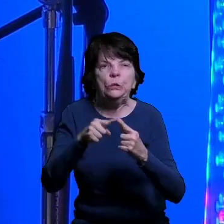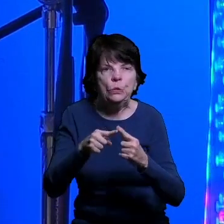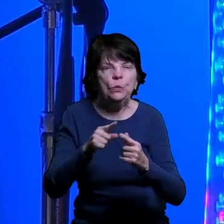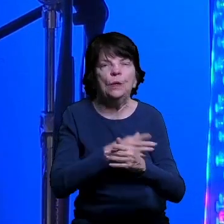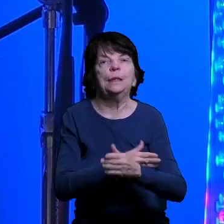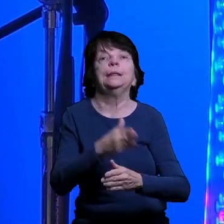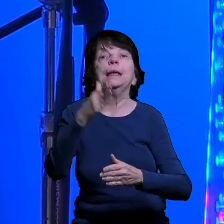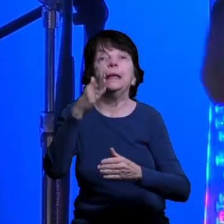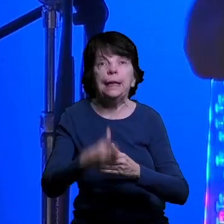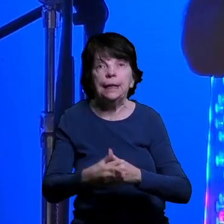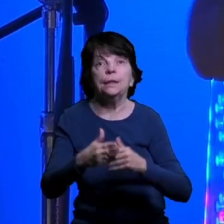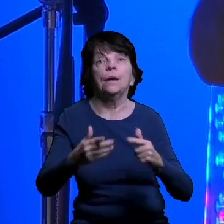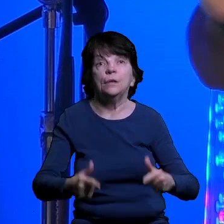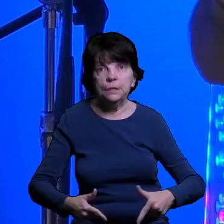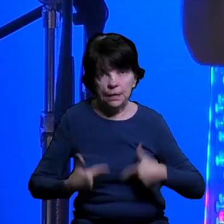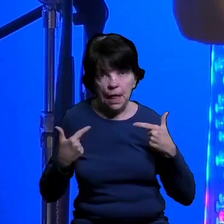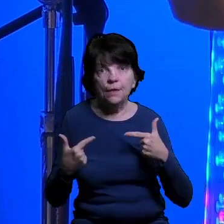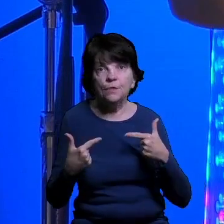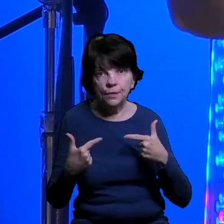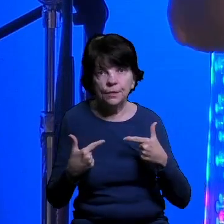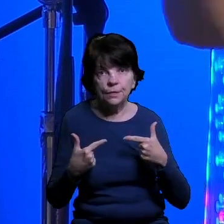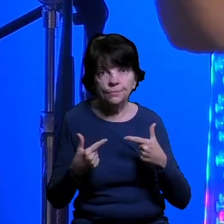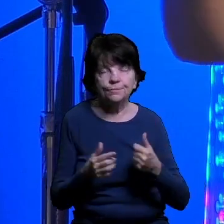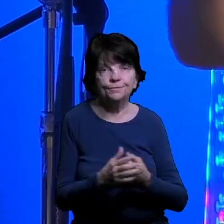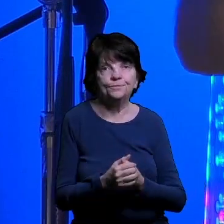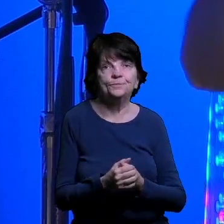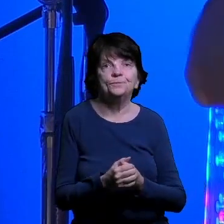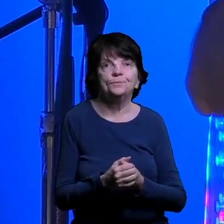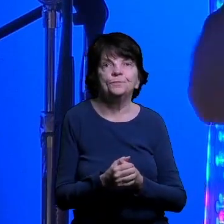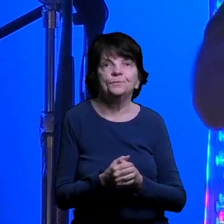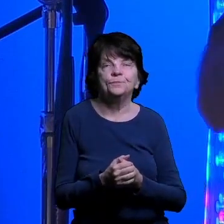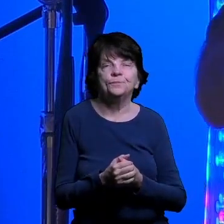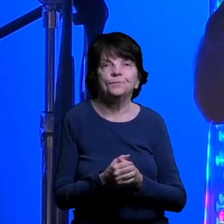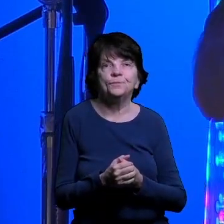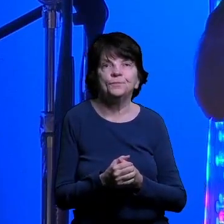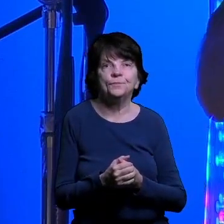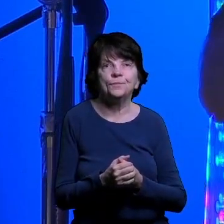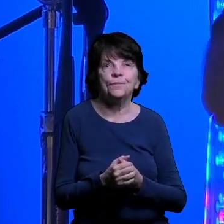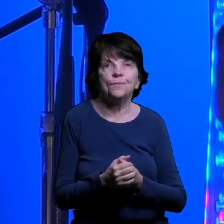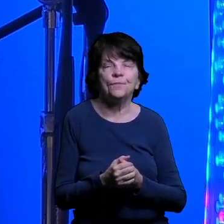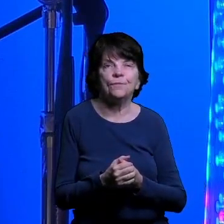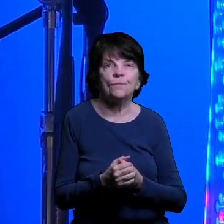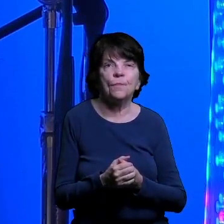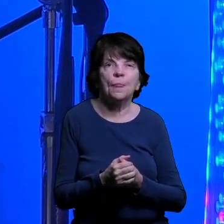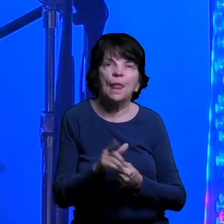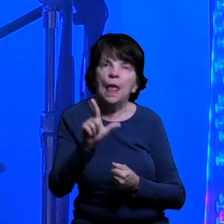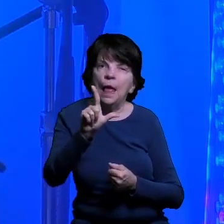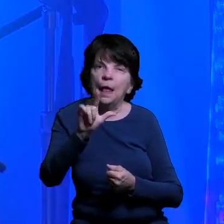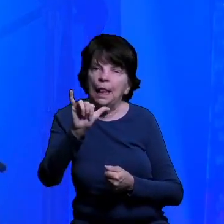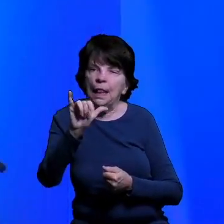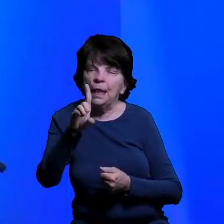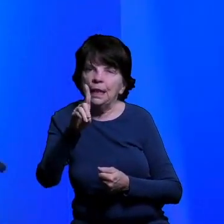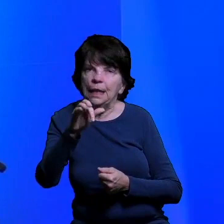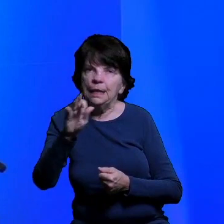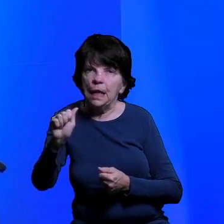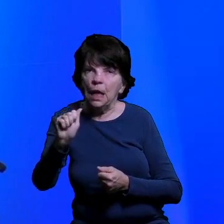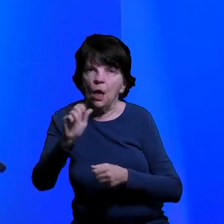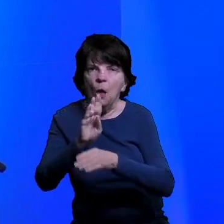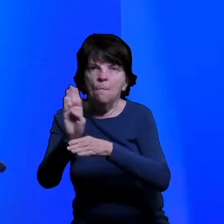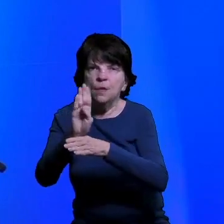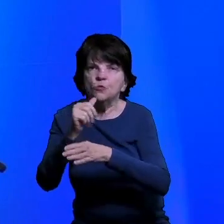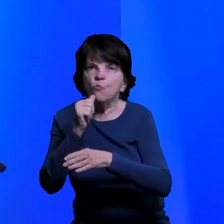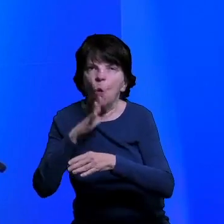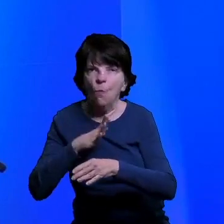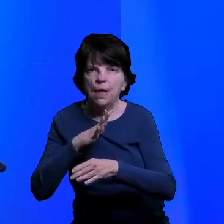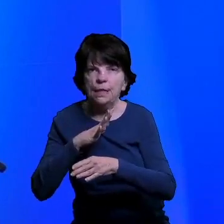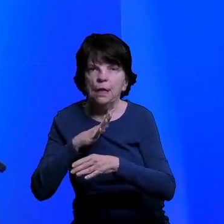where he protected David even in the very end of his life. Lydia, a businesswoman, a dealer